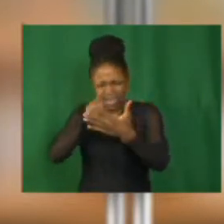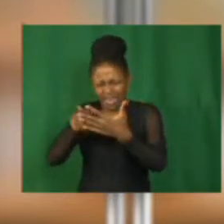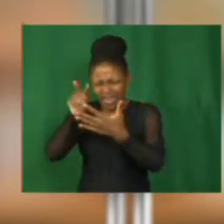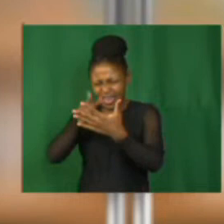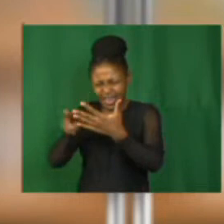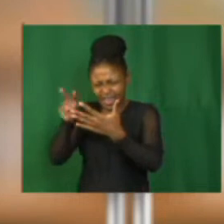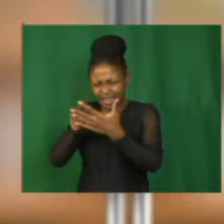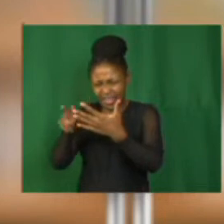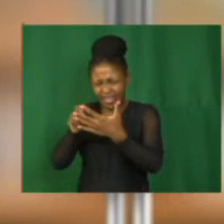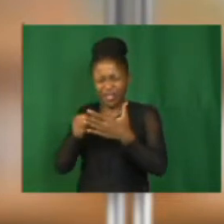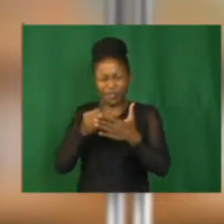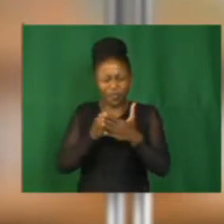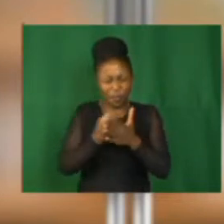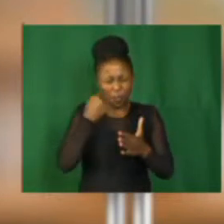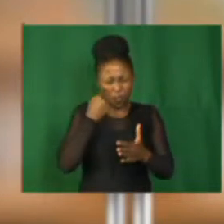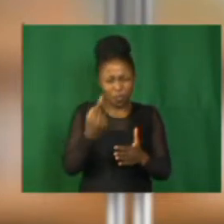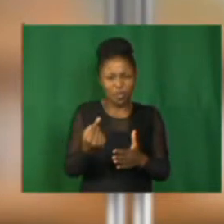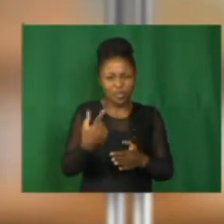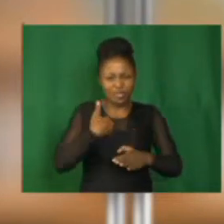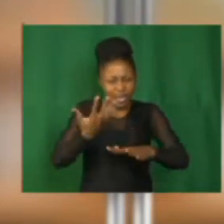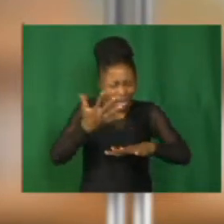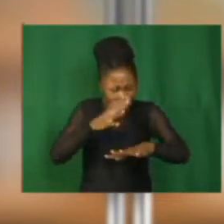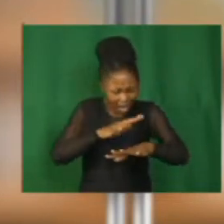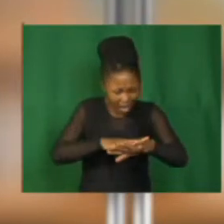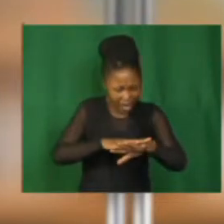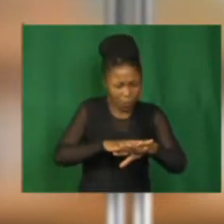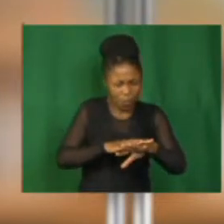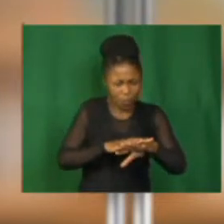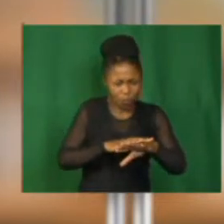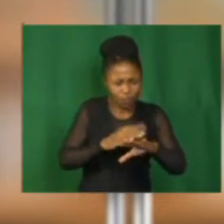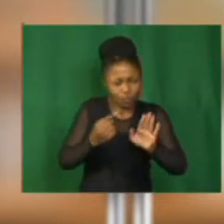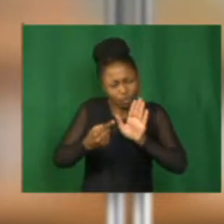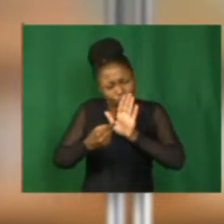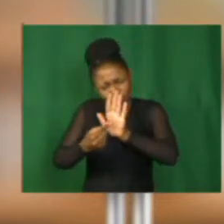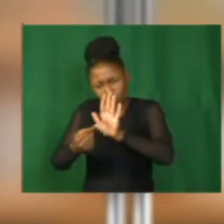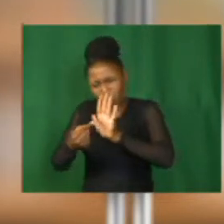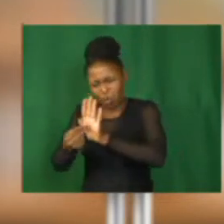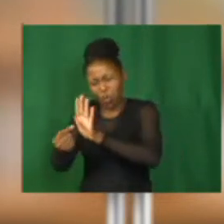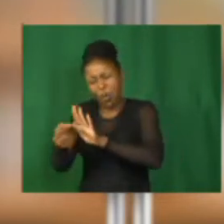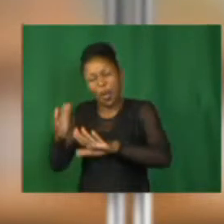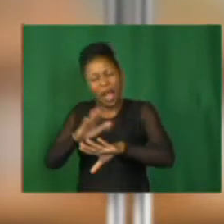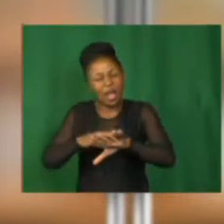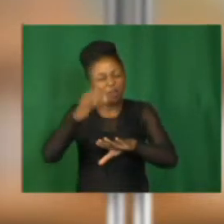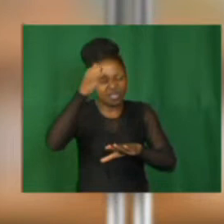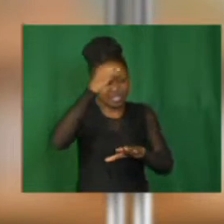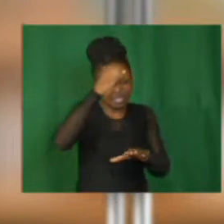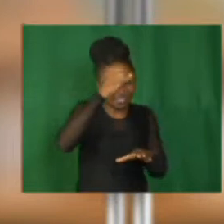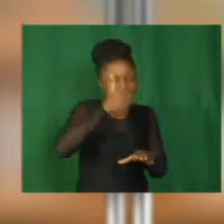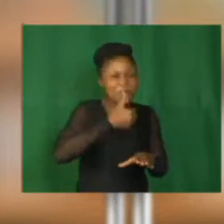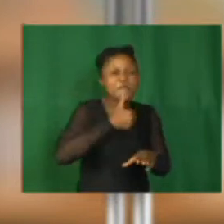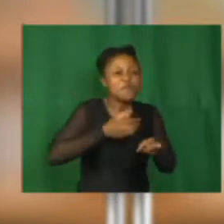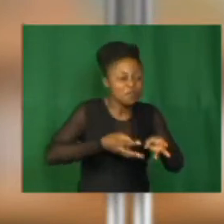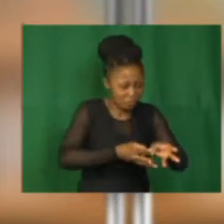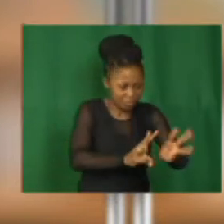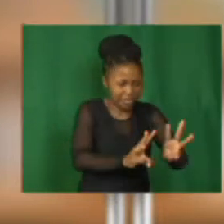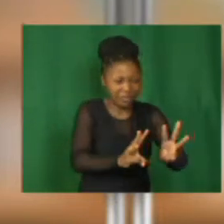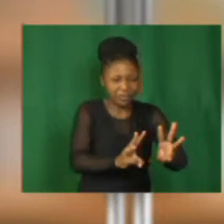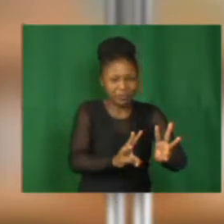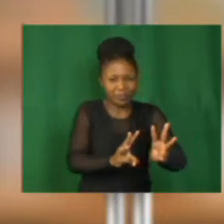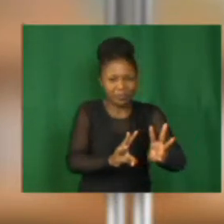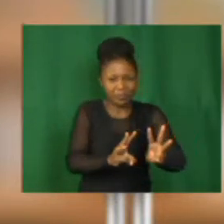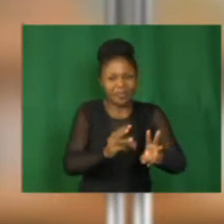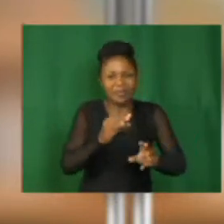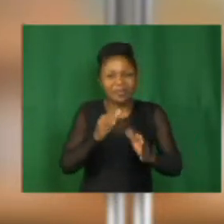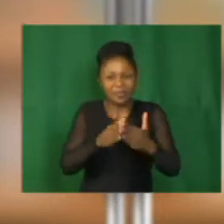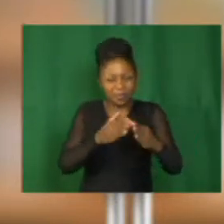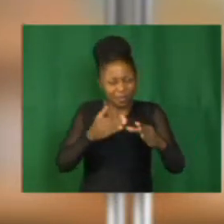we are going to be using these reading strategies so that at the end of the day, we can have meaning and enjoy what we